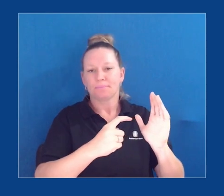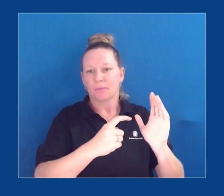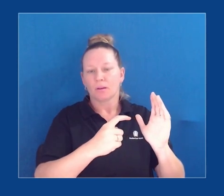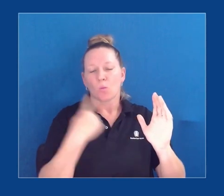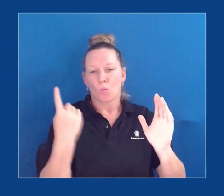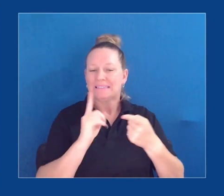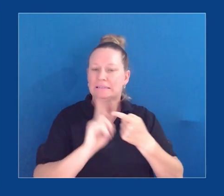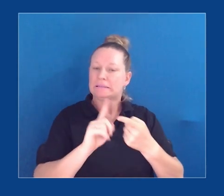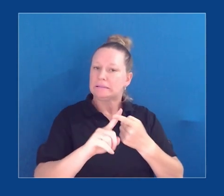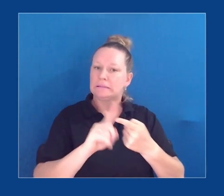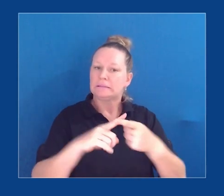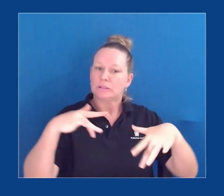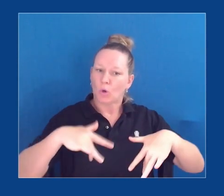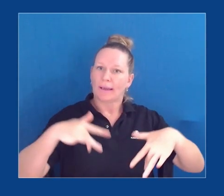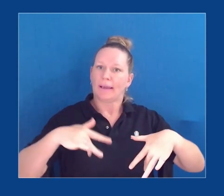here,